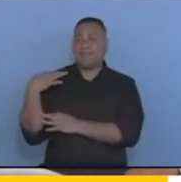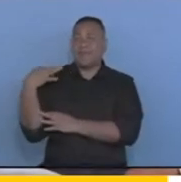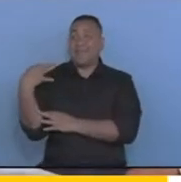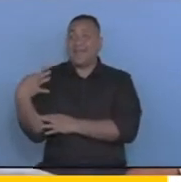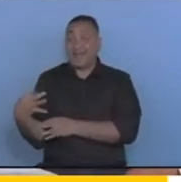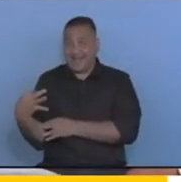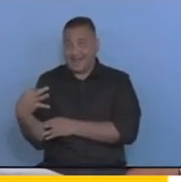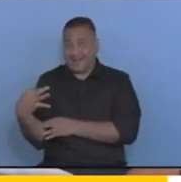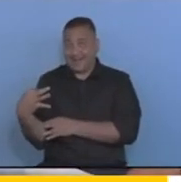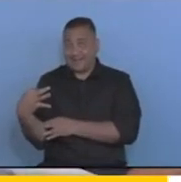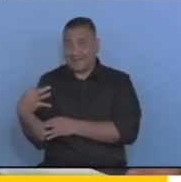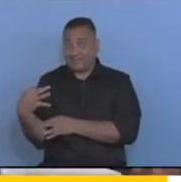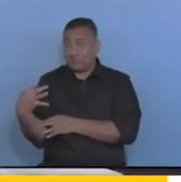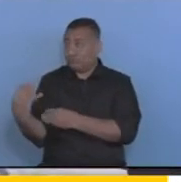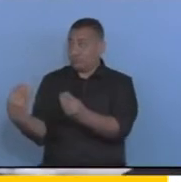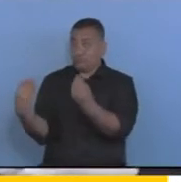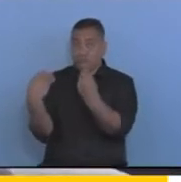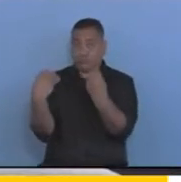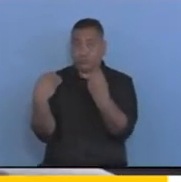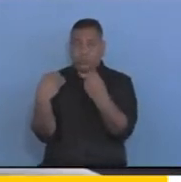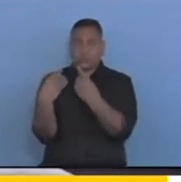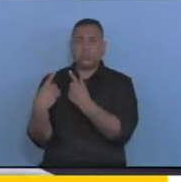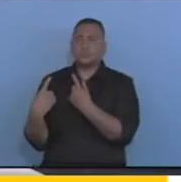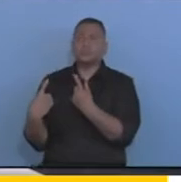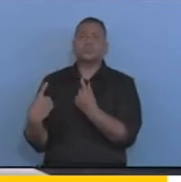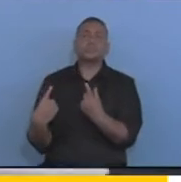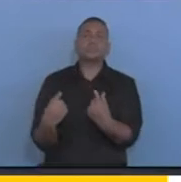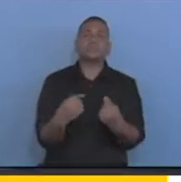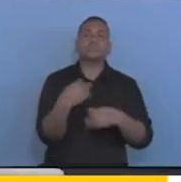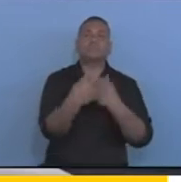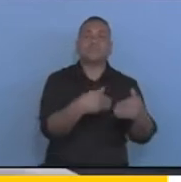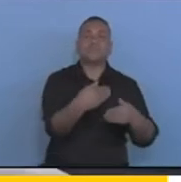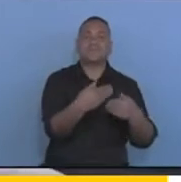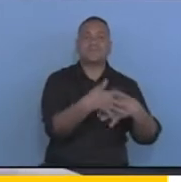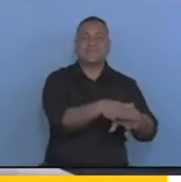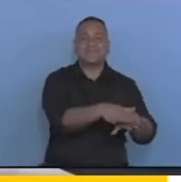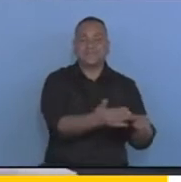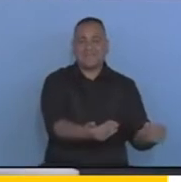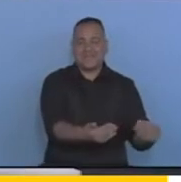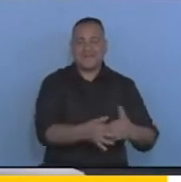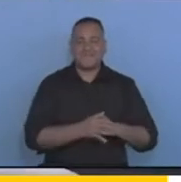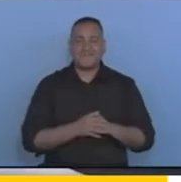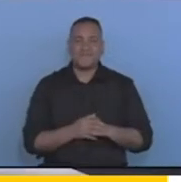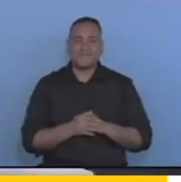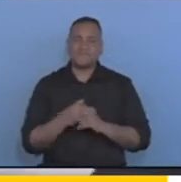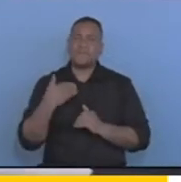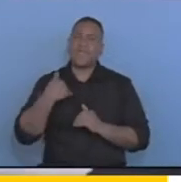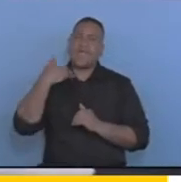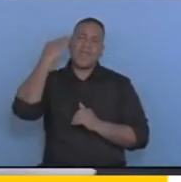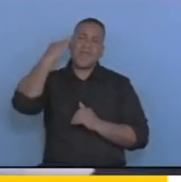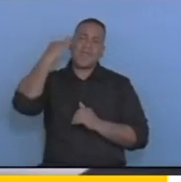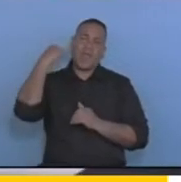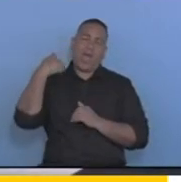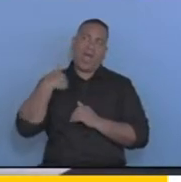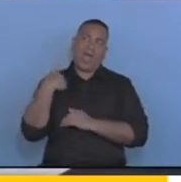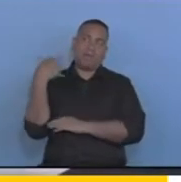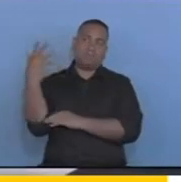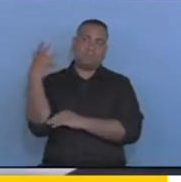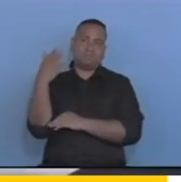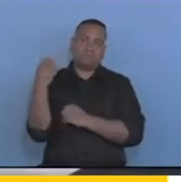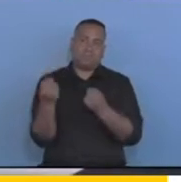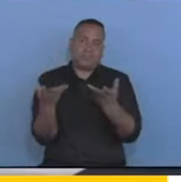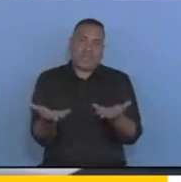industry. And this is one of the things, and I know we know we're the presenter of the show, but let's be honest, this is what